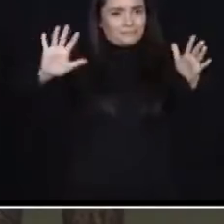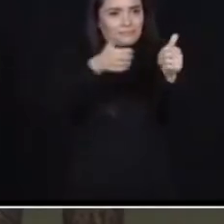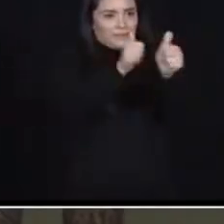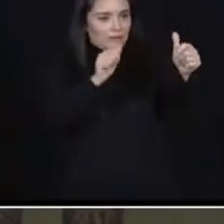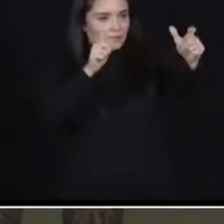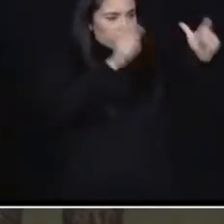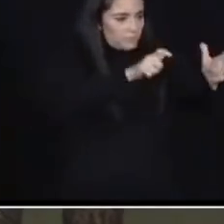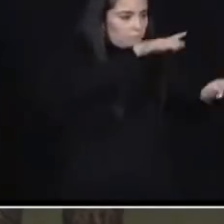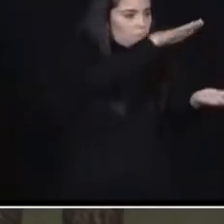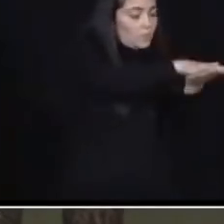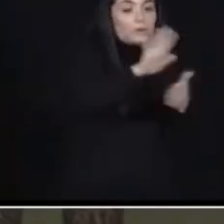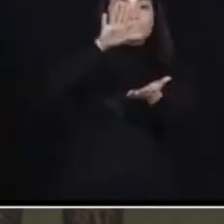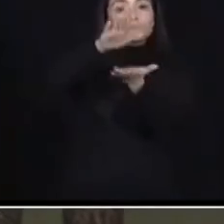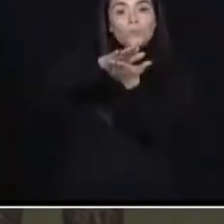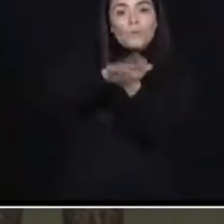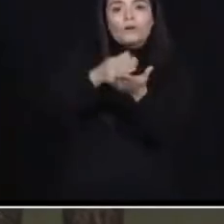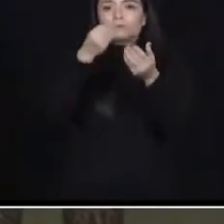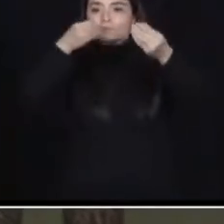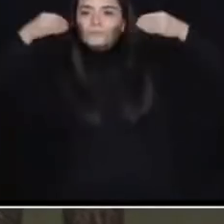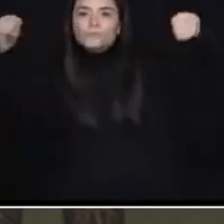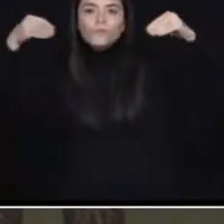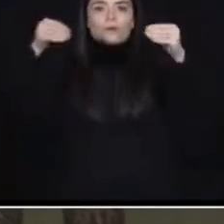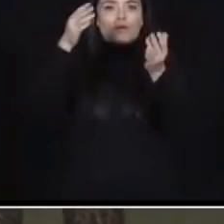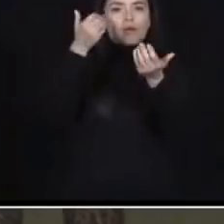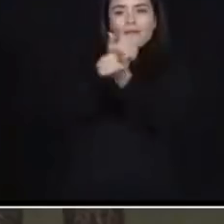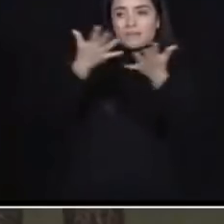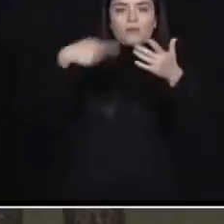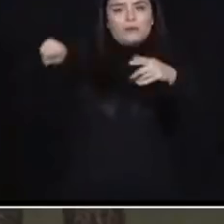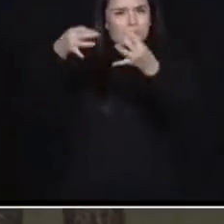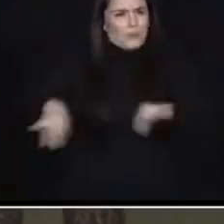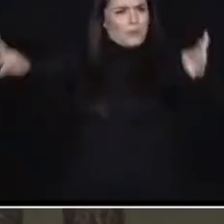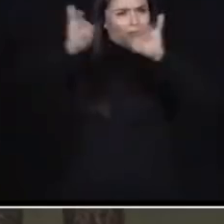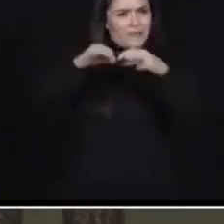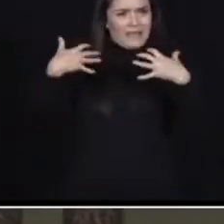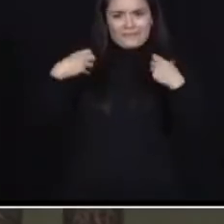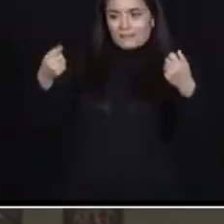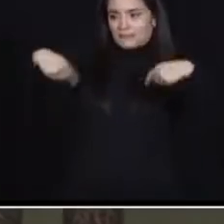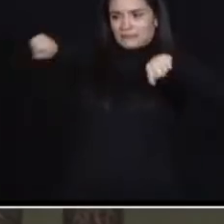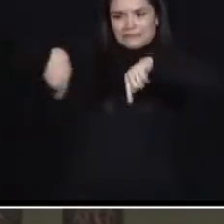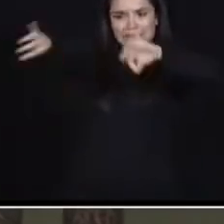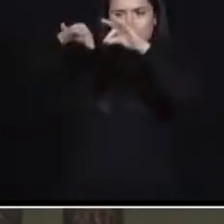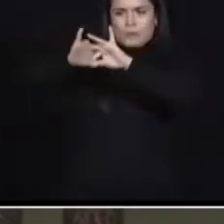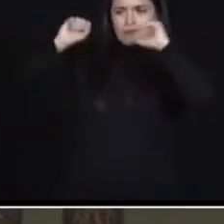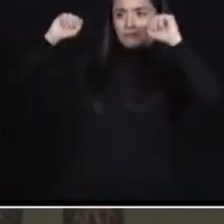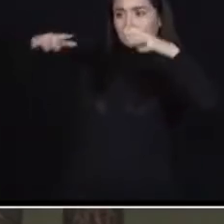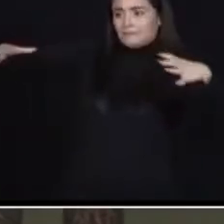groceries, keeping a medical appointment, or exercising. Work remotely where